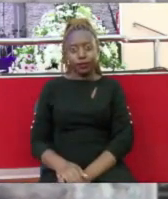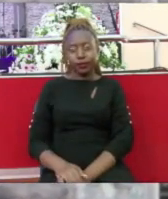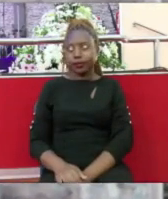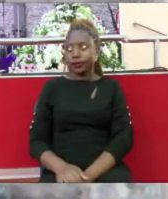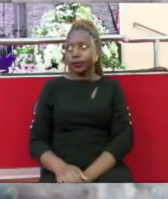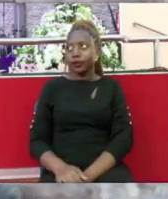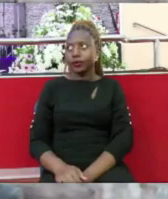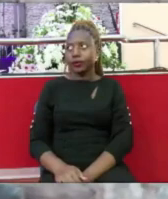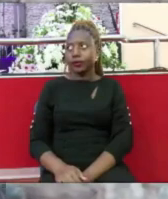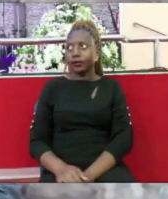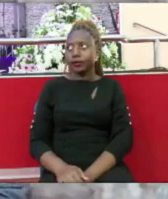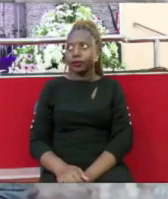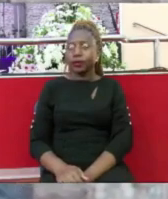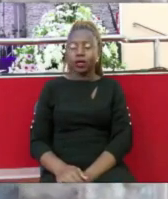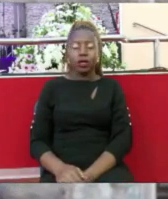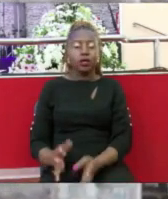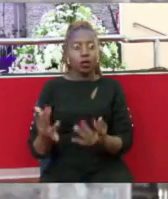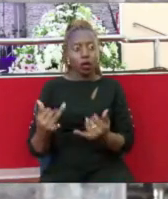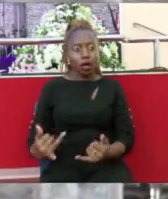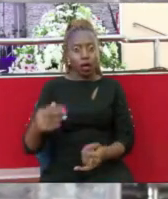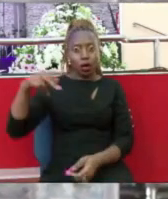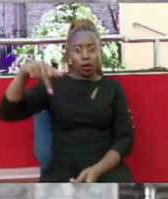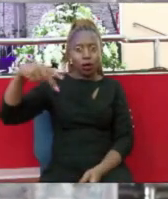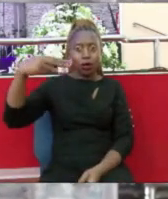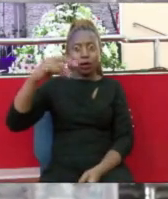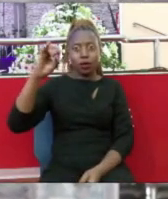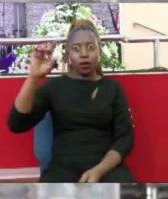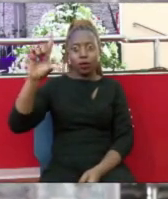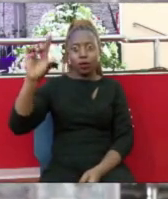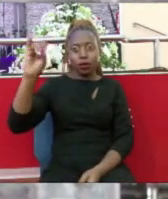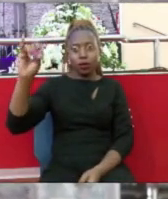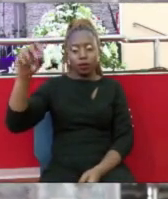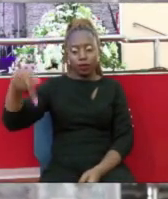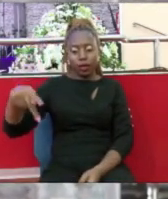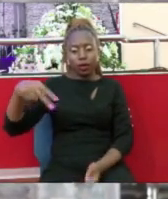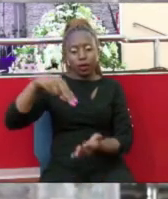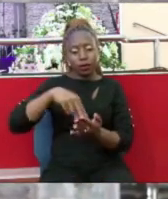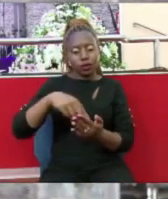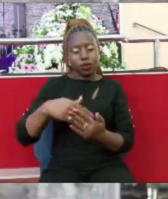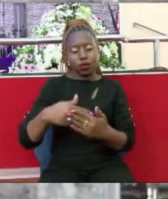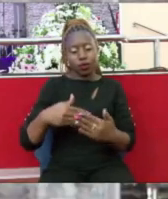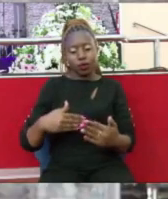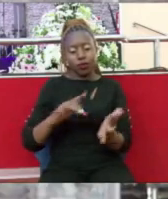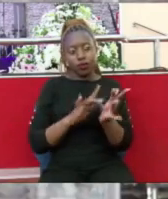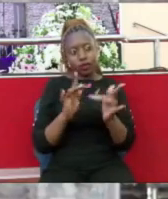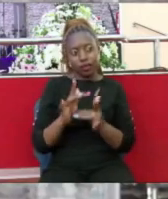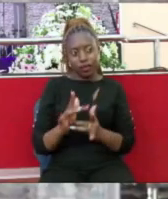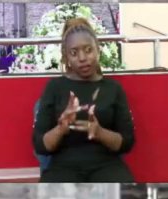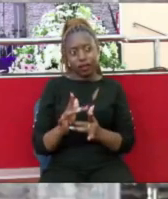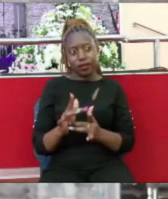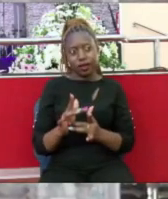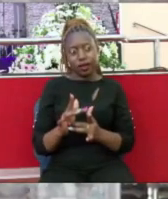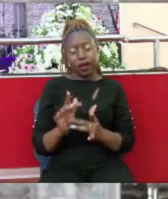wewe Philip stood before Jesus. Akasimama mbele ya Yesu. And Jesus threw a question to him. Na Yesu akamwekea